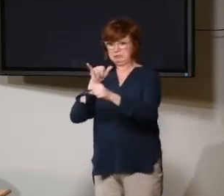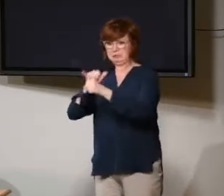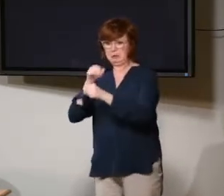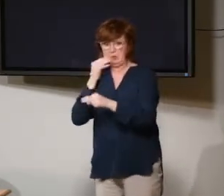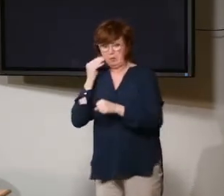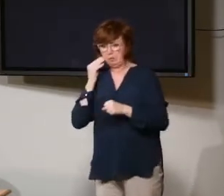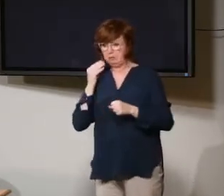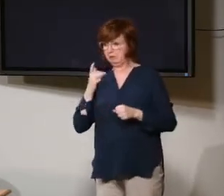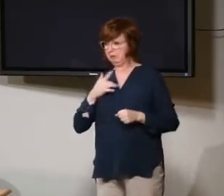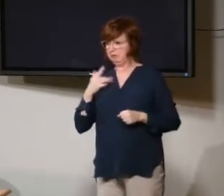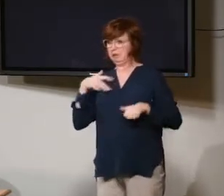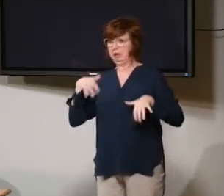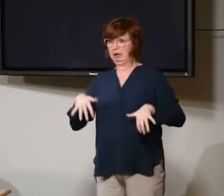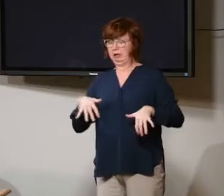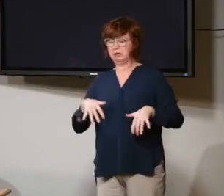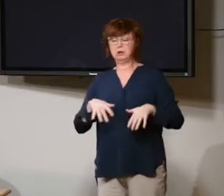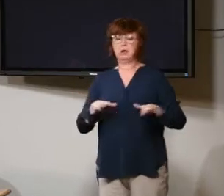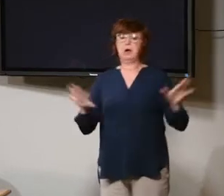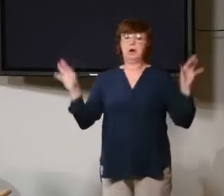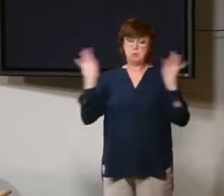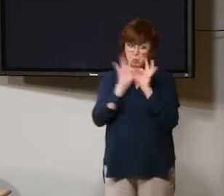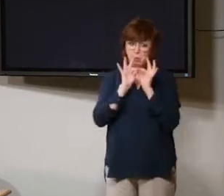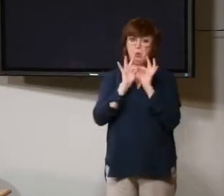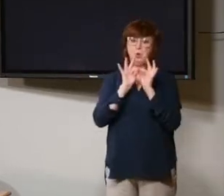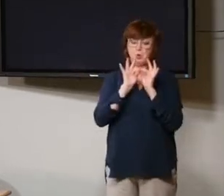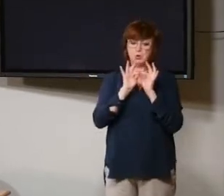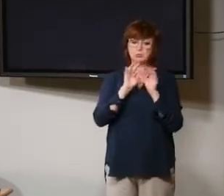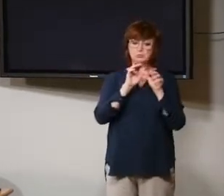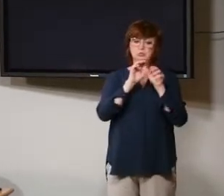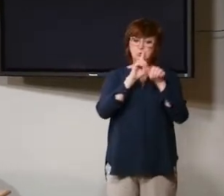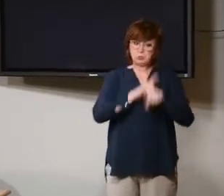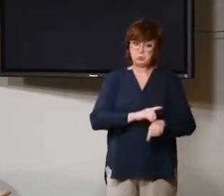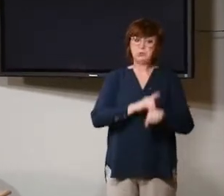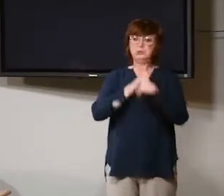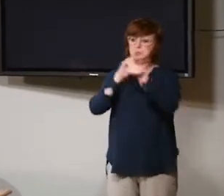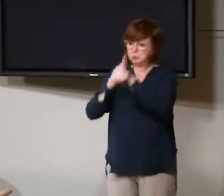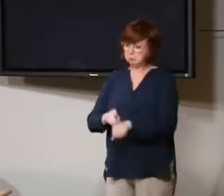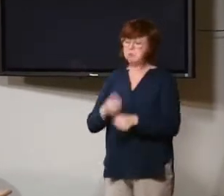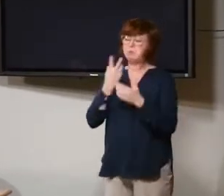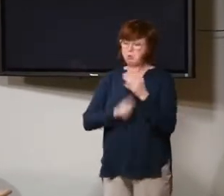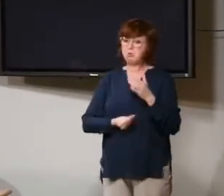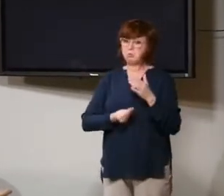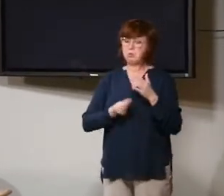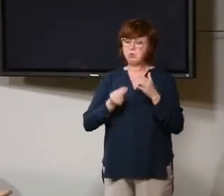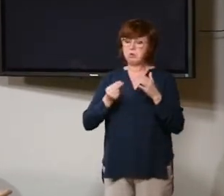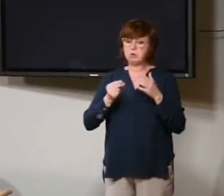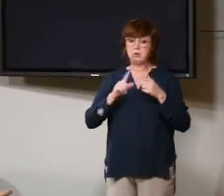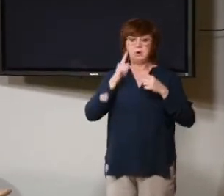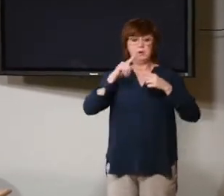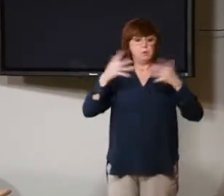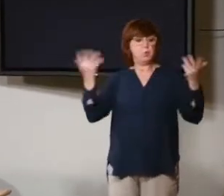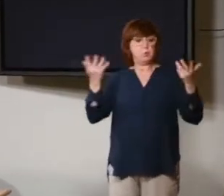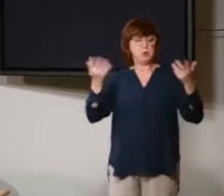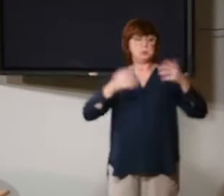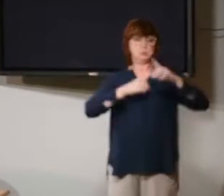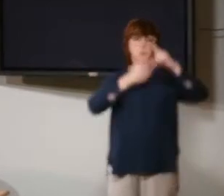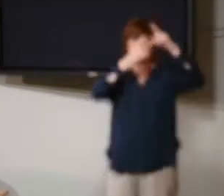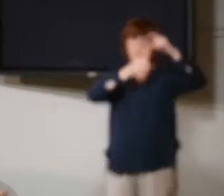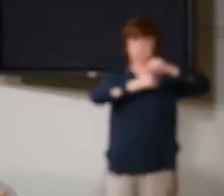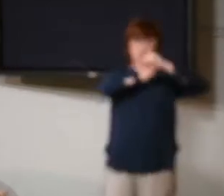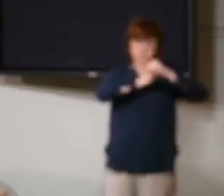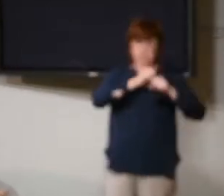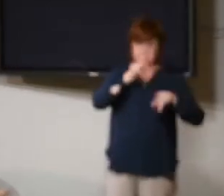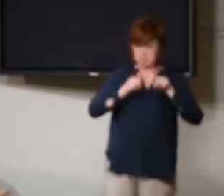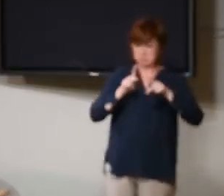Every one of you is part of a massive civil defense effort to protect our people, to protect our families, and to protect